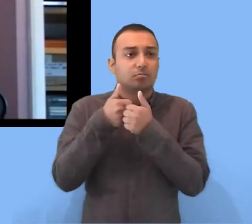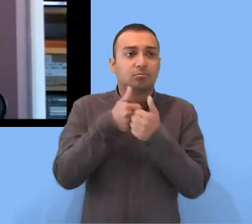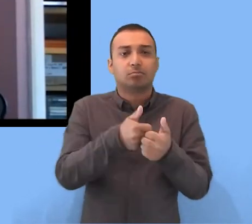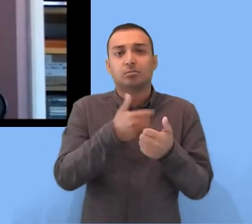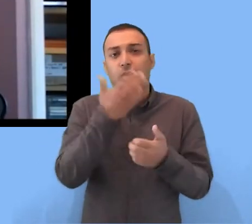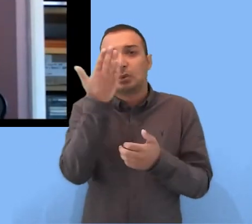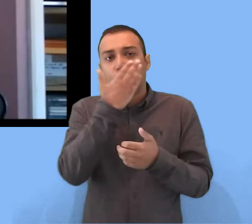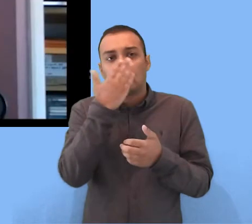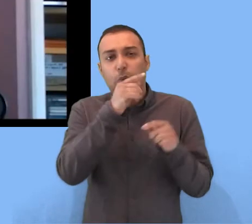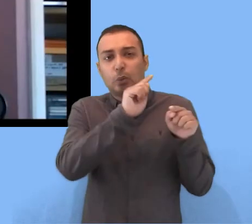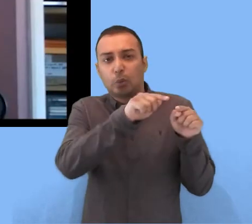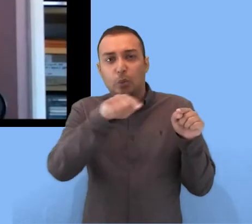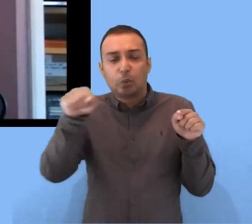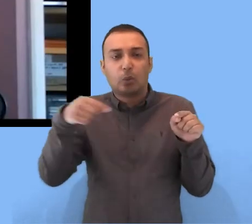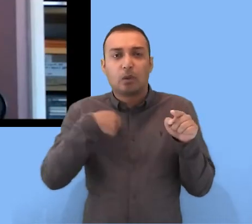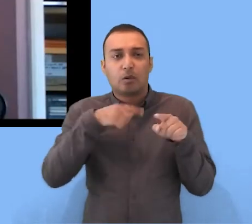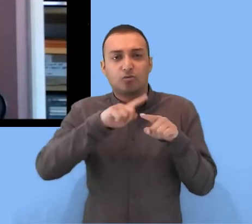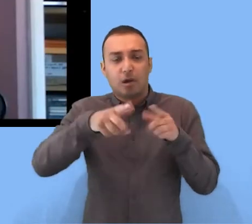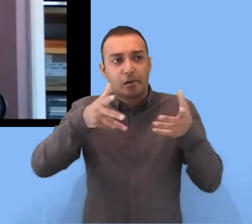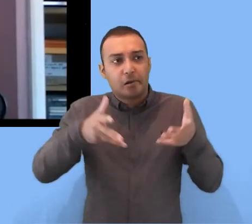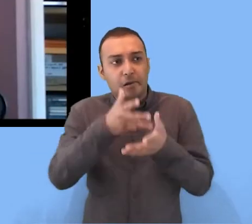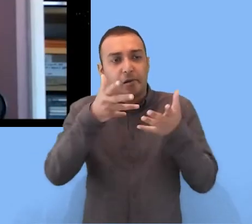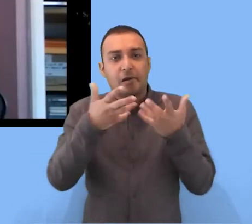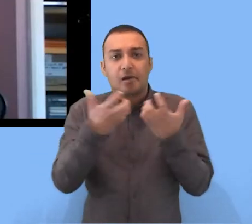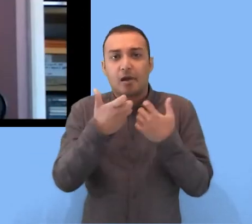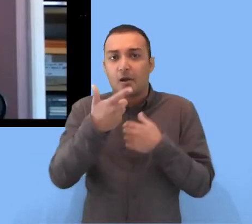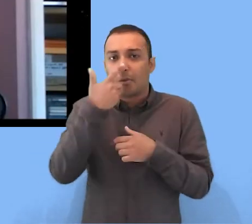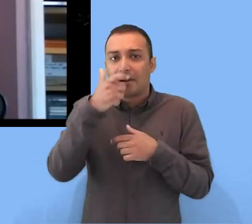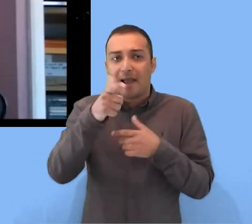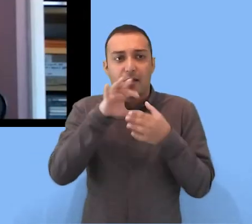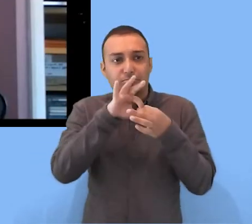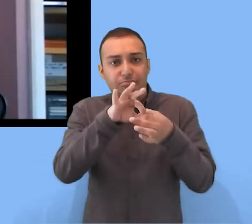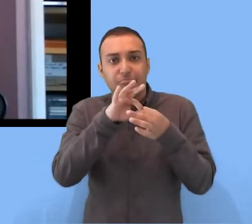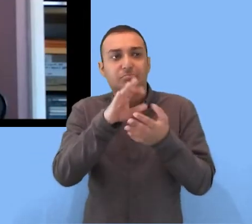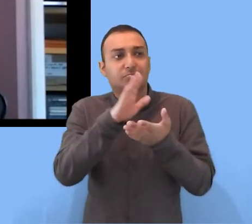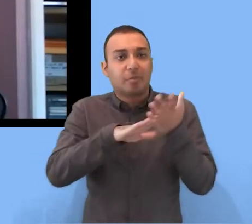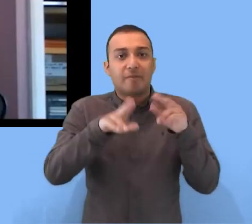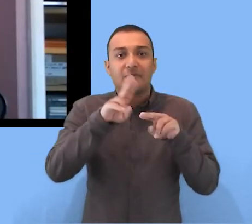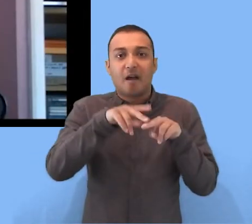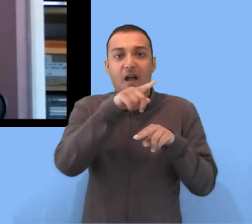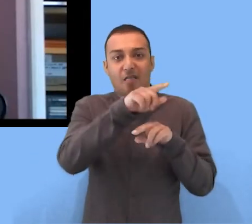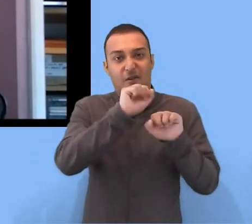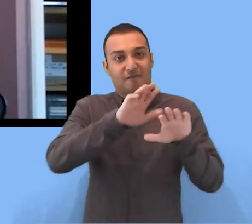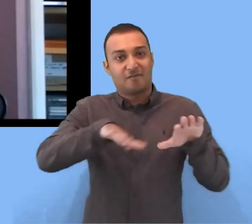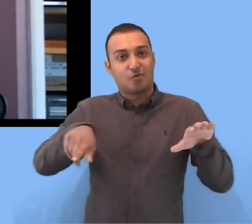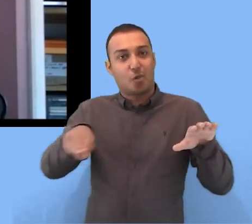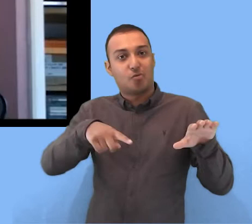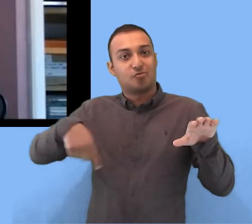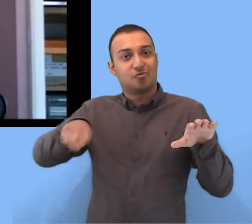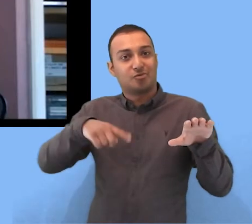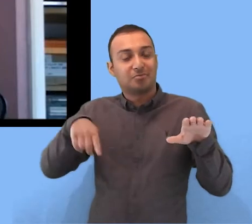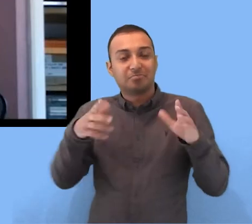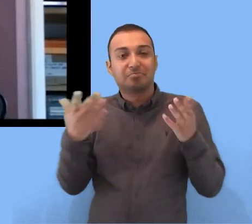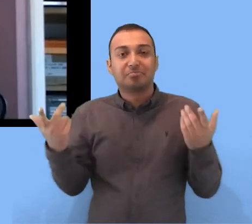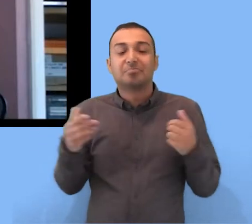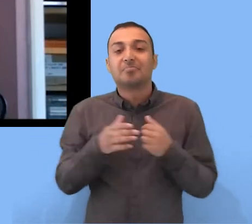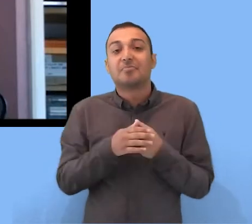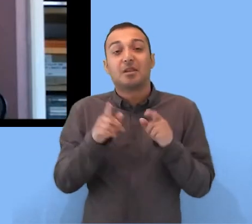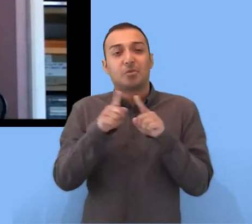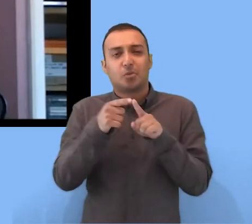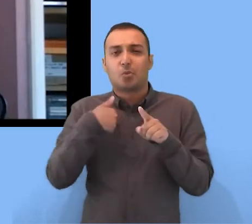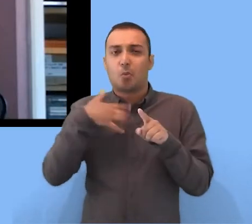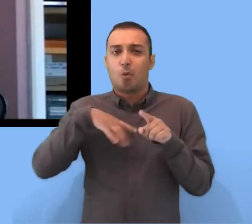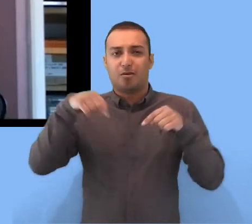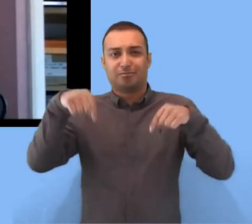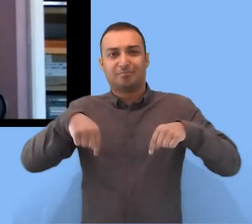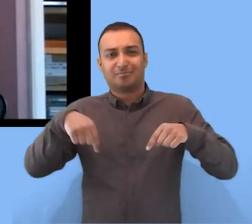build and maintain effective relationships with the parents and carers of the children they work with. Importantly, we wanted Tapestry to be a